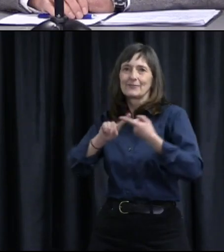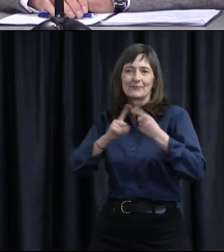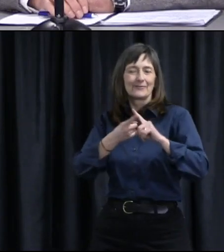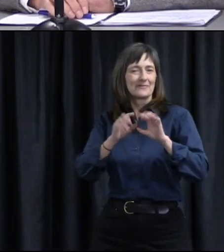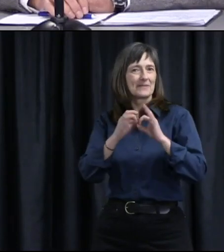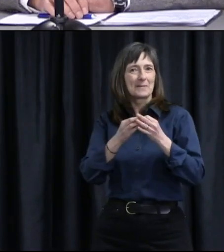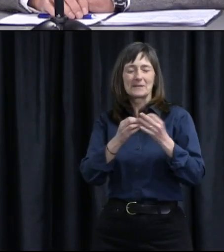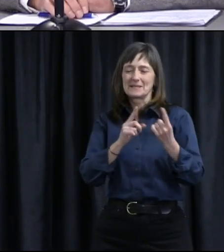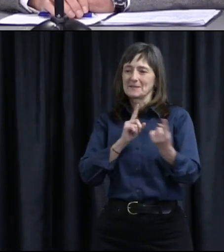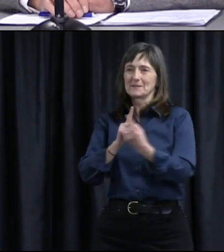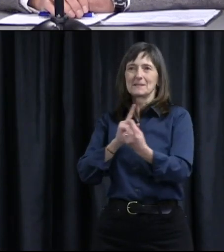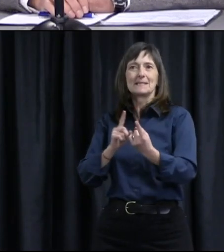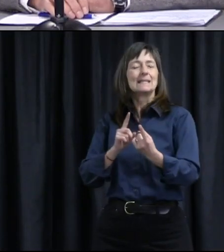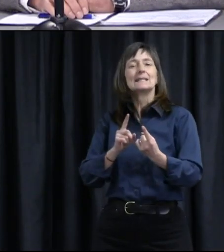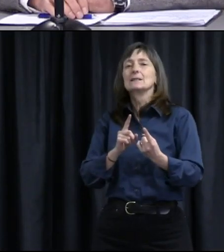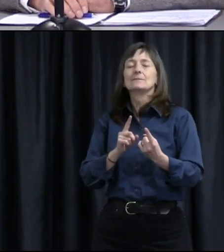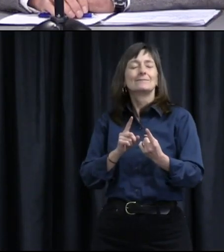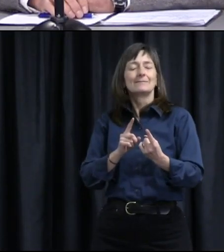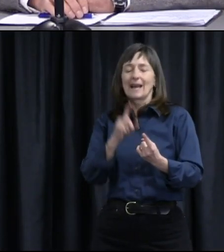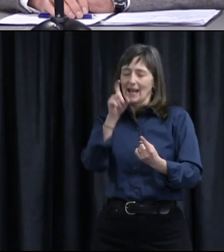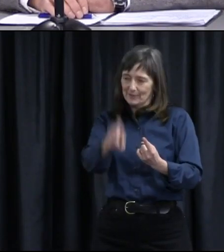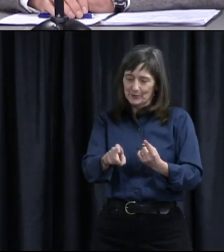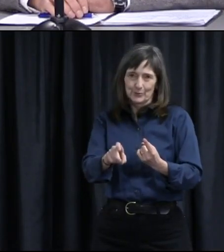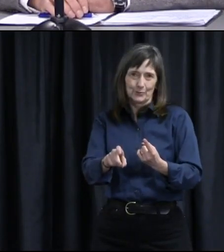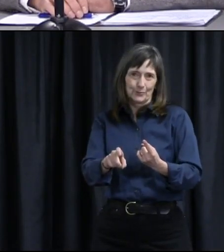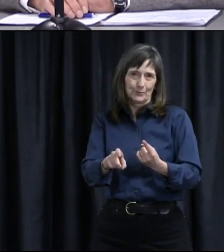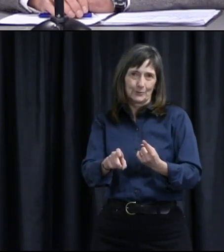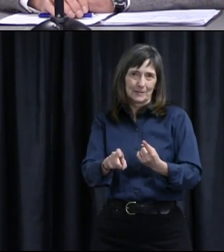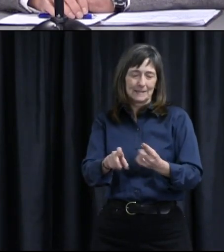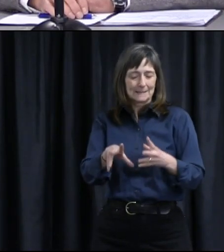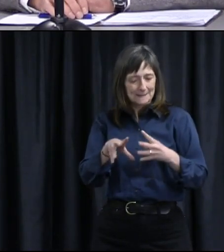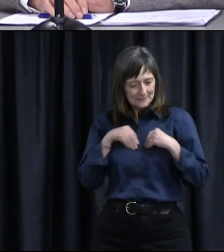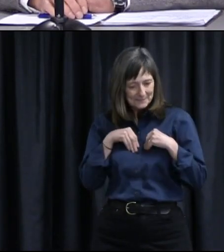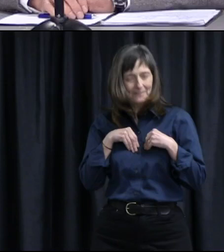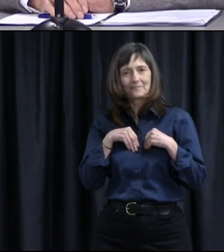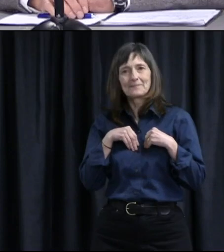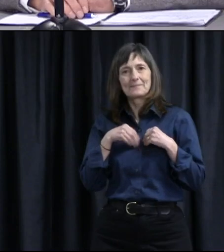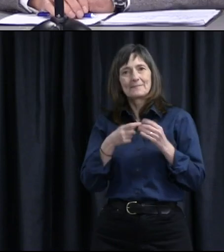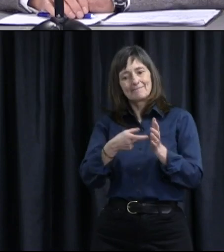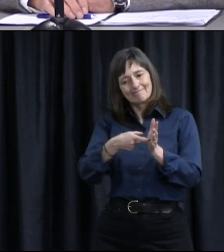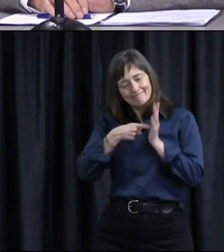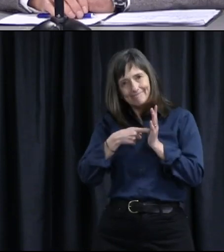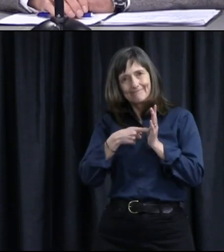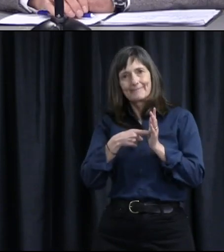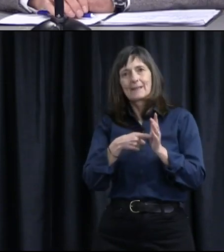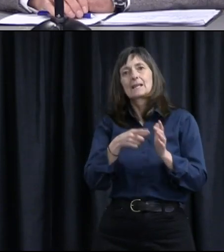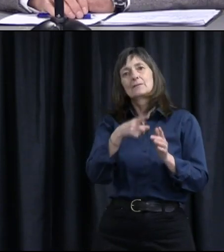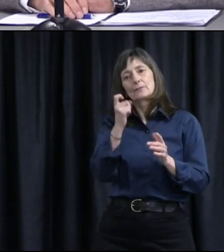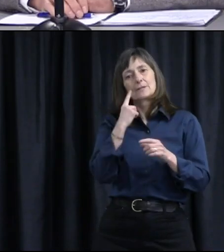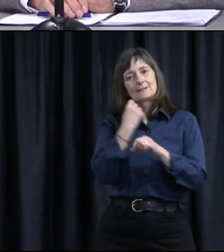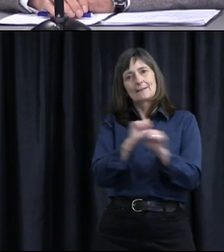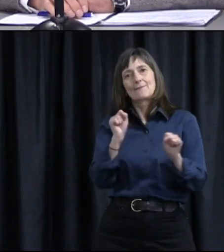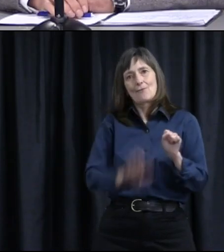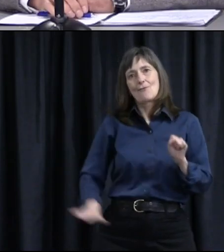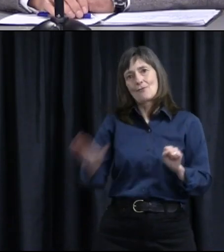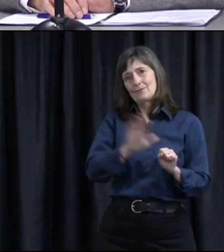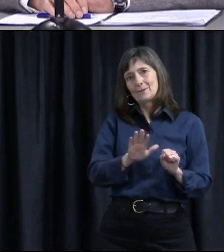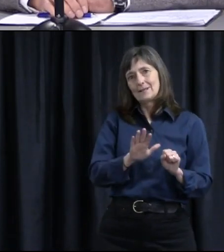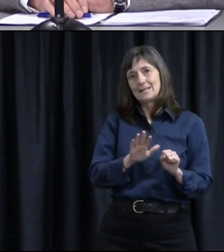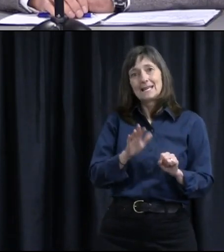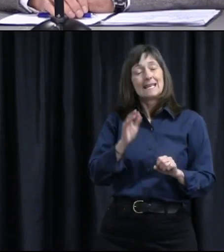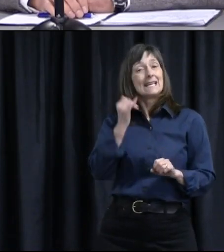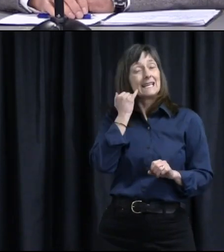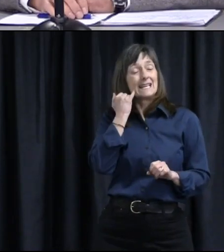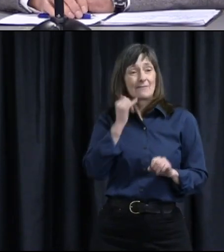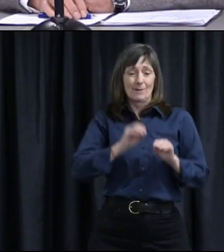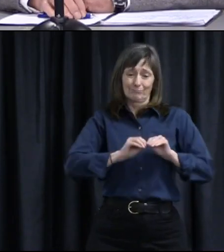in order to keep all of us safe. I can't emphasize that enough. The healthcare system will not